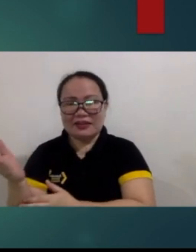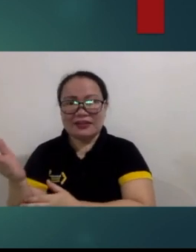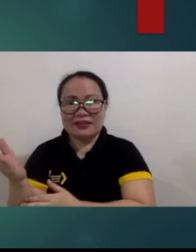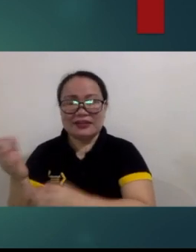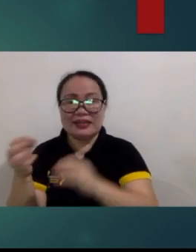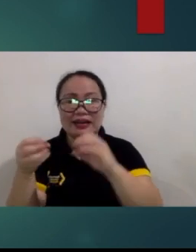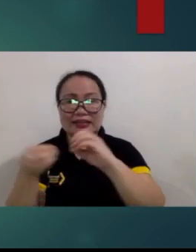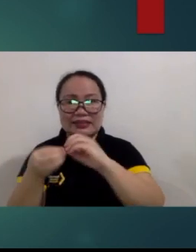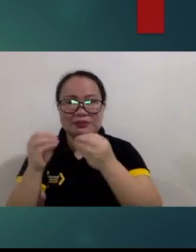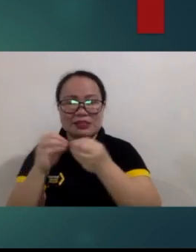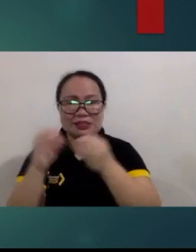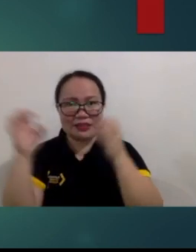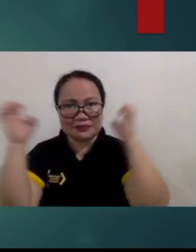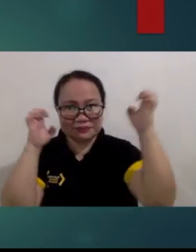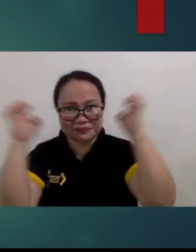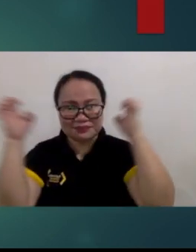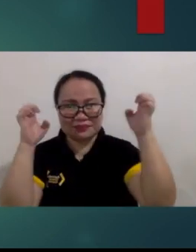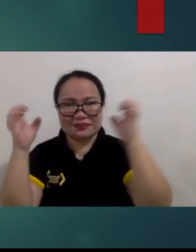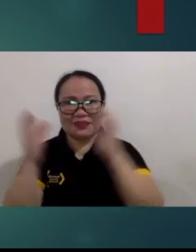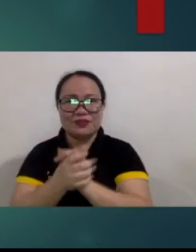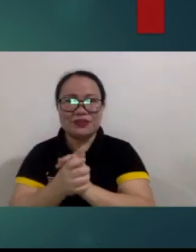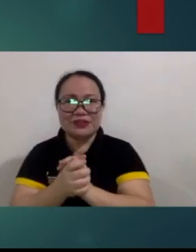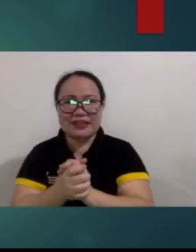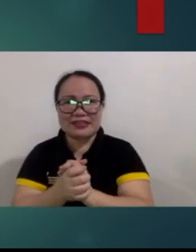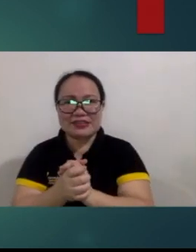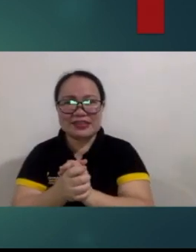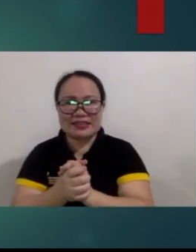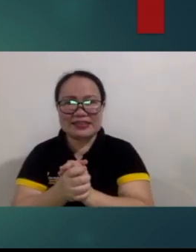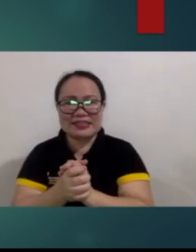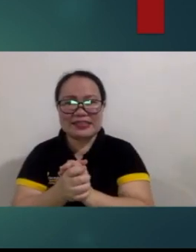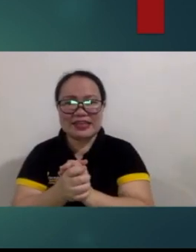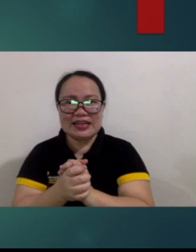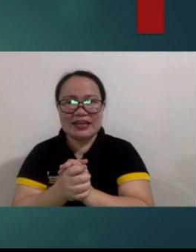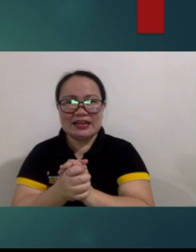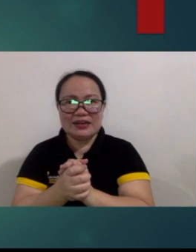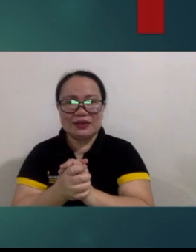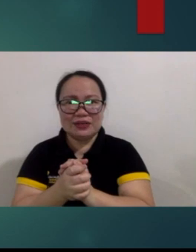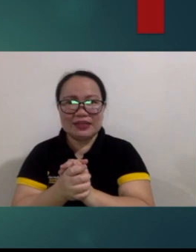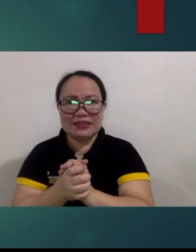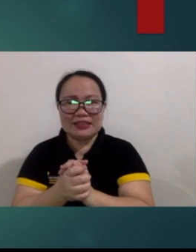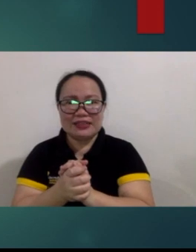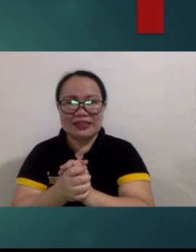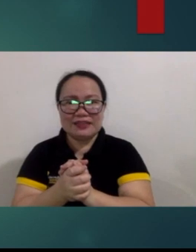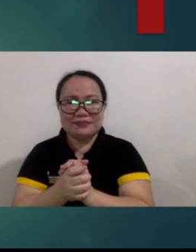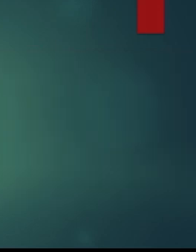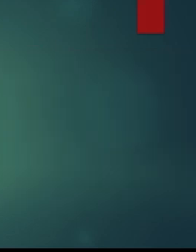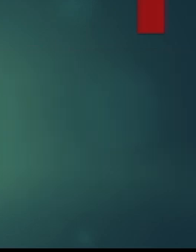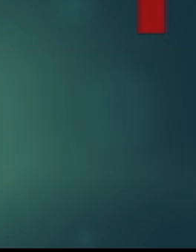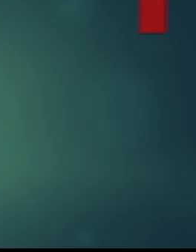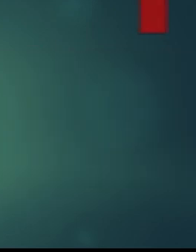are the items for your exercise. Okay.